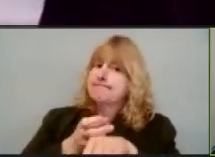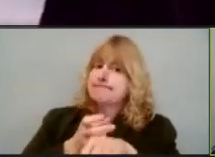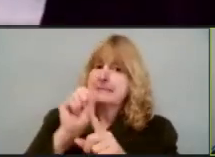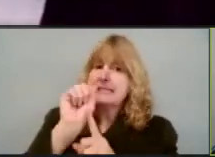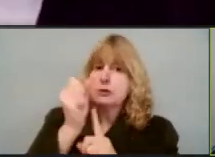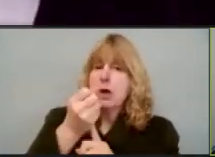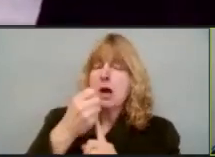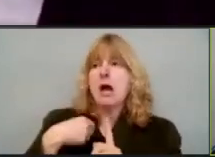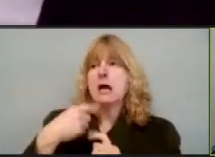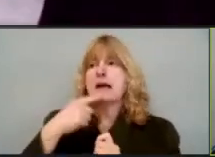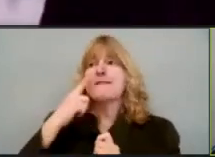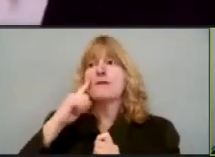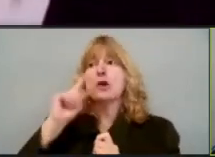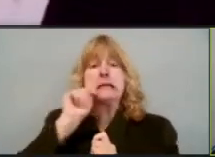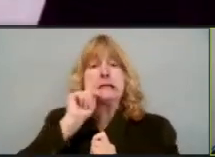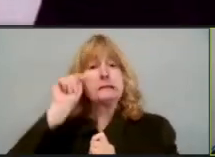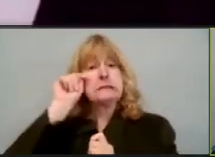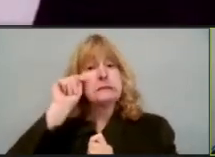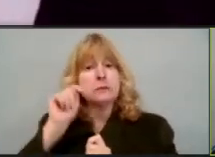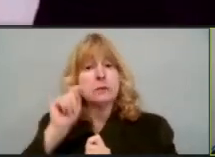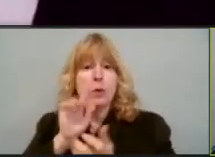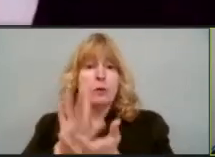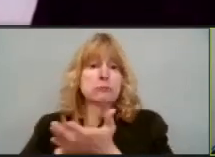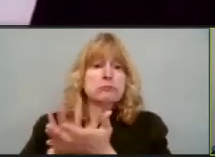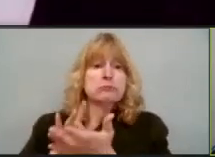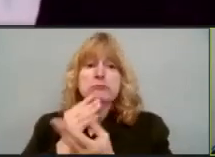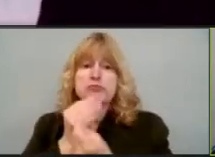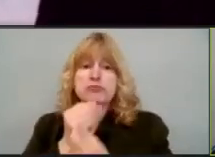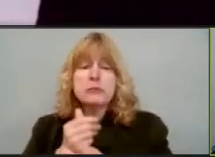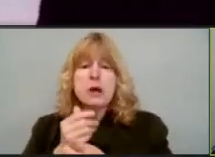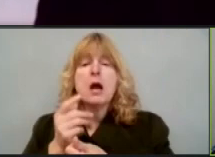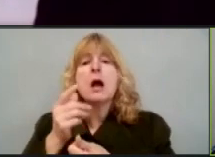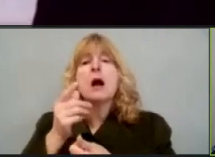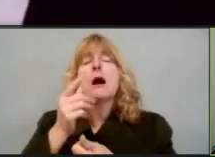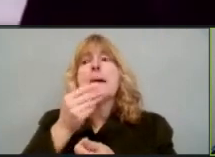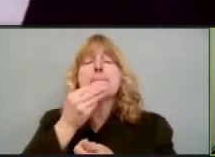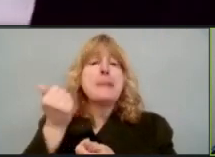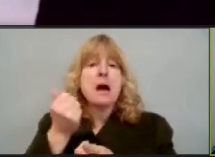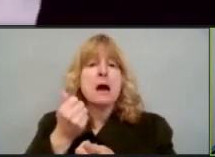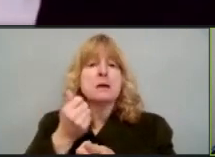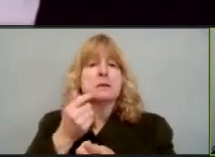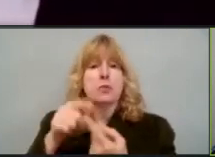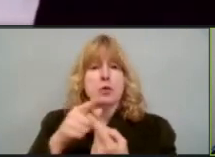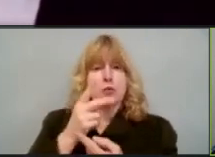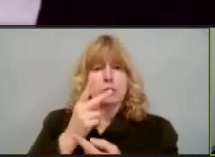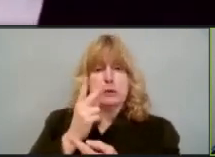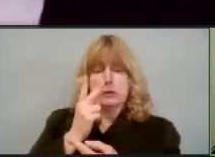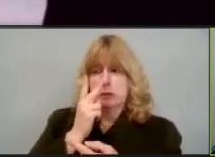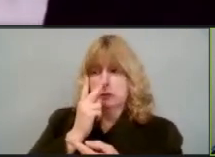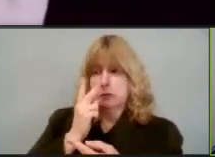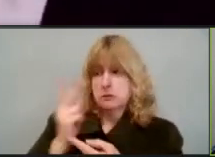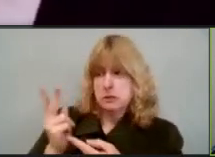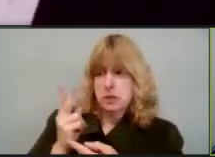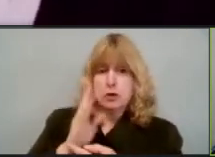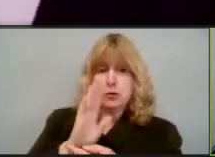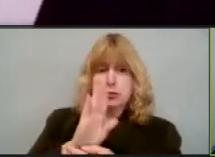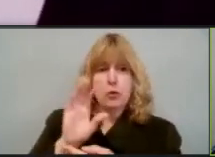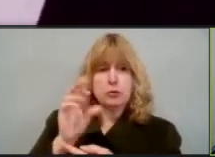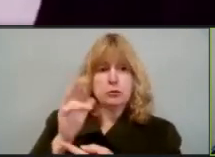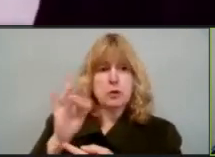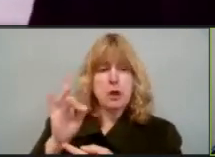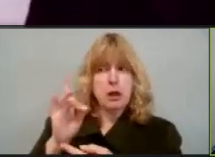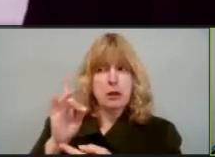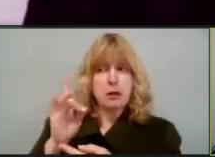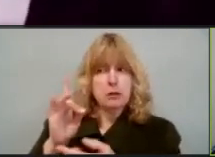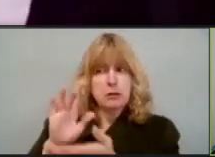for teen abusers, the best thing that you can do if you notice that your child is perpetrating abusive behavior would be to get